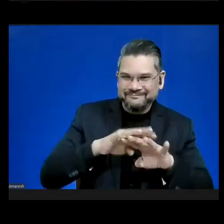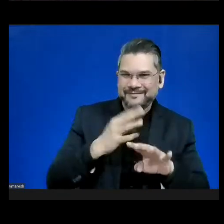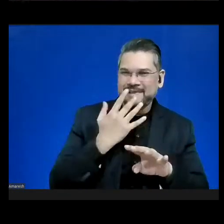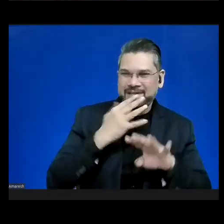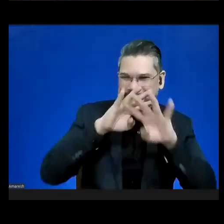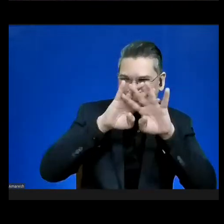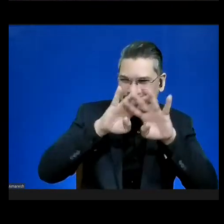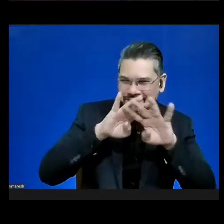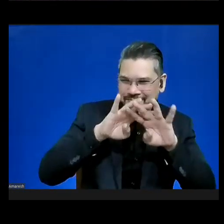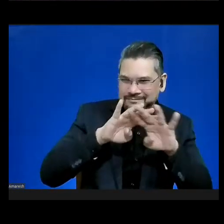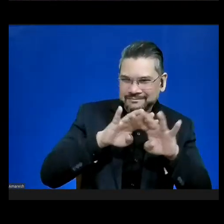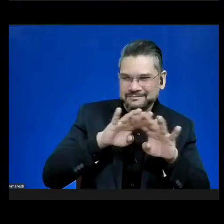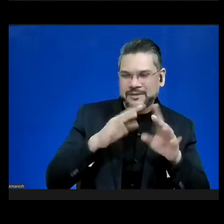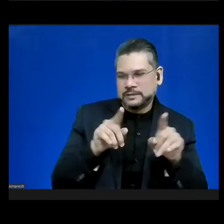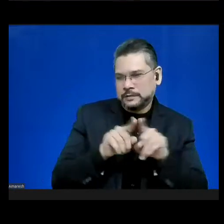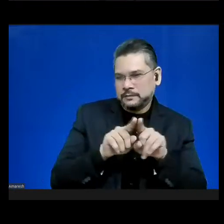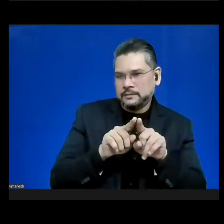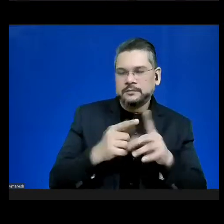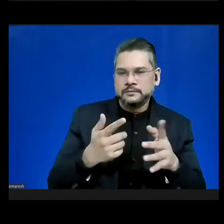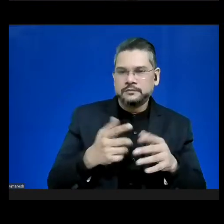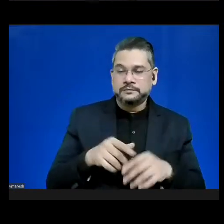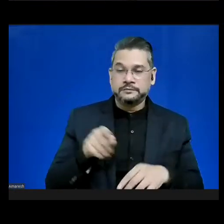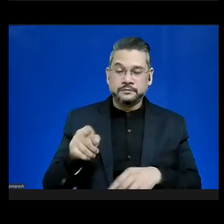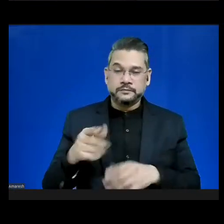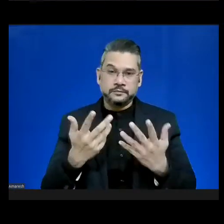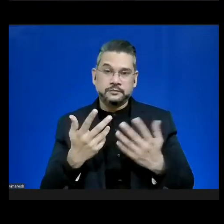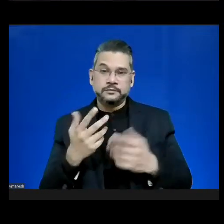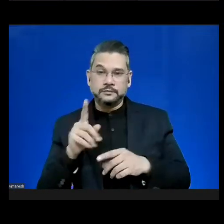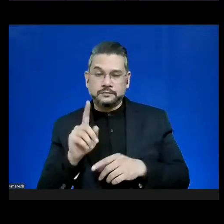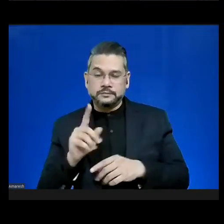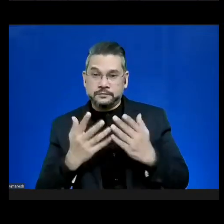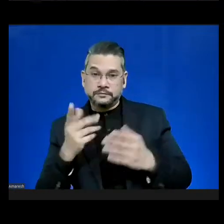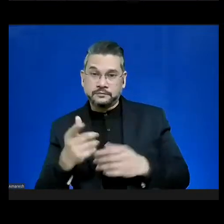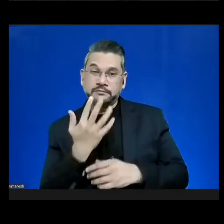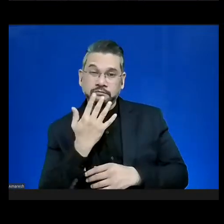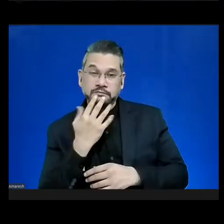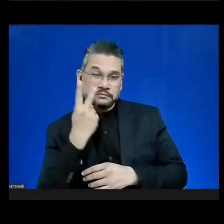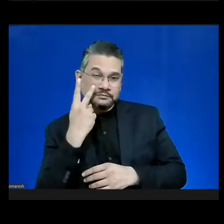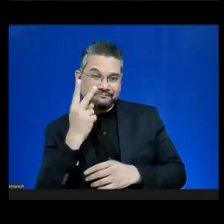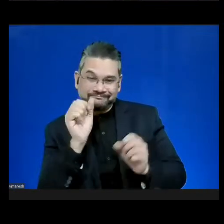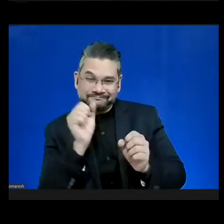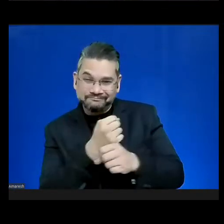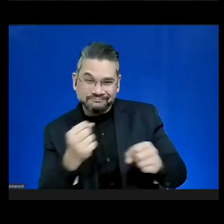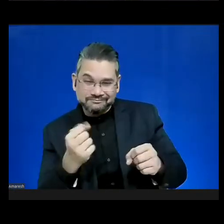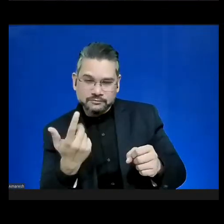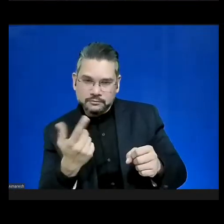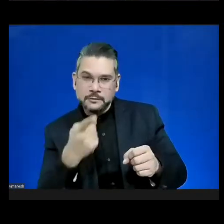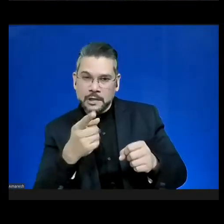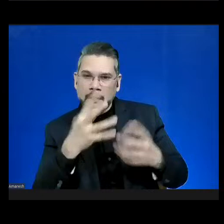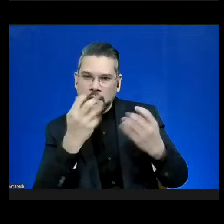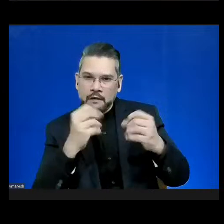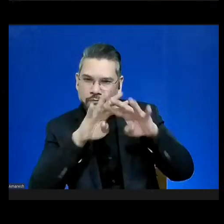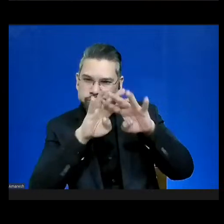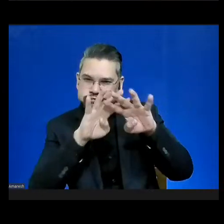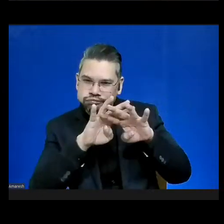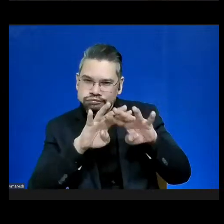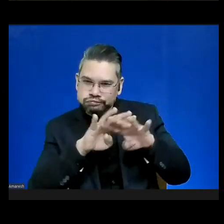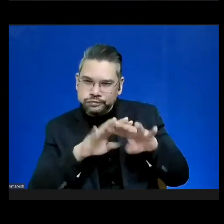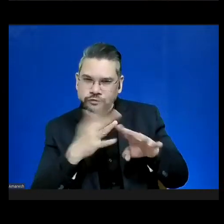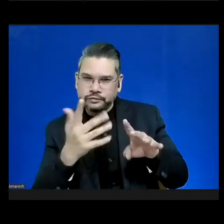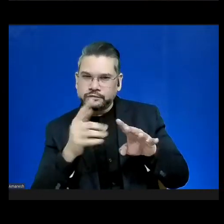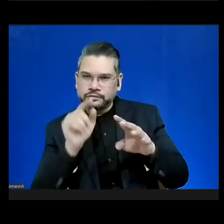color, then also with the texture he is able to at least know that there is a difference and what